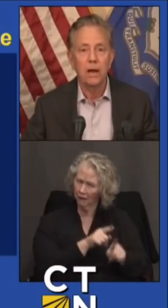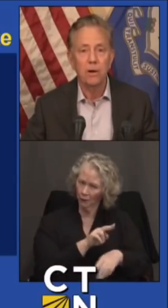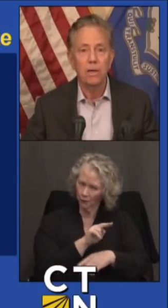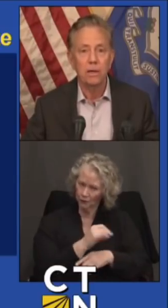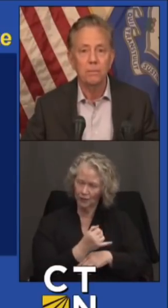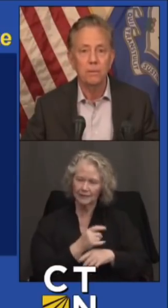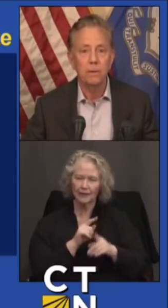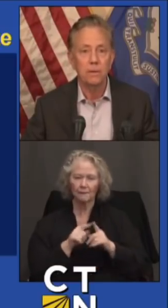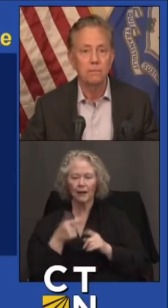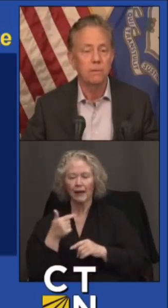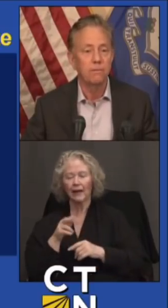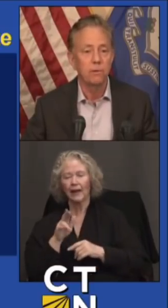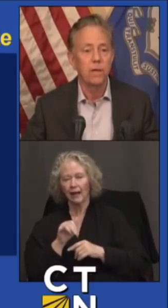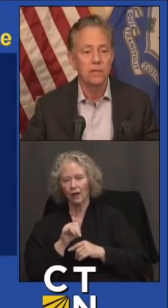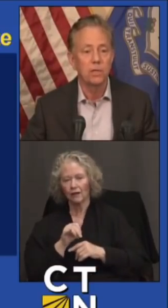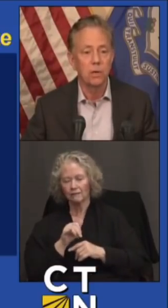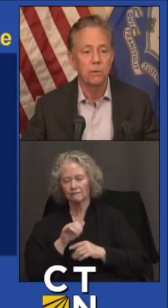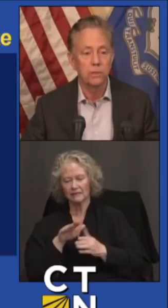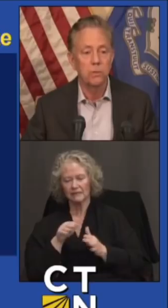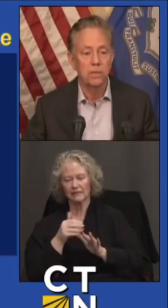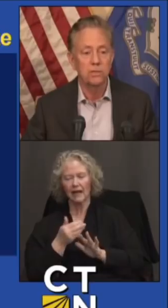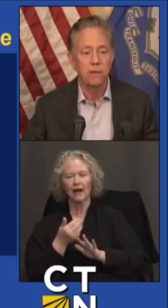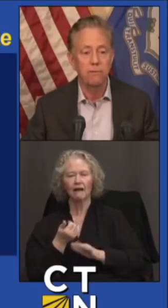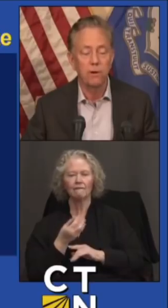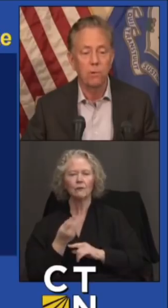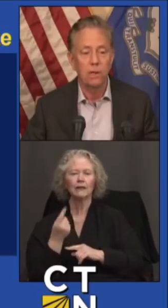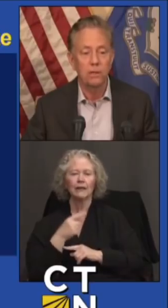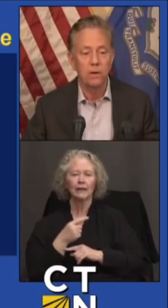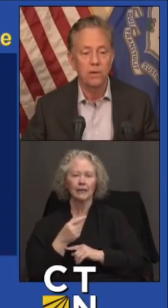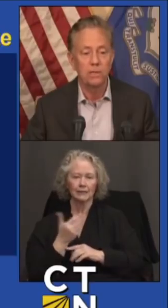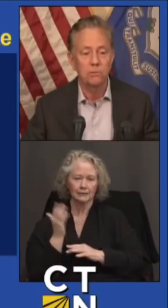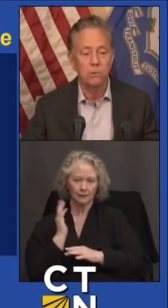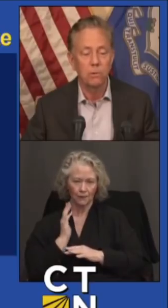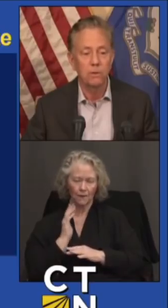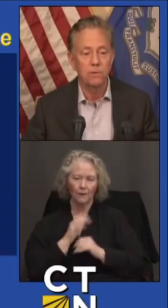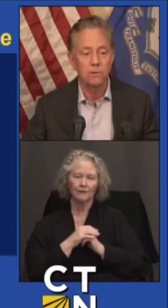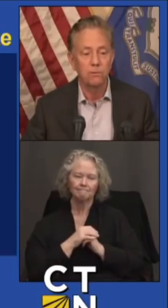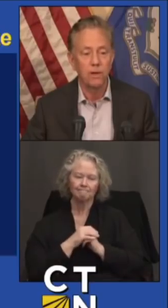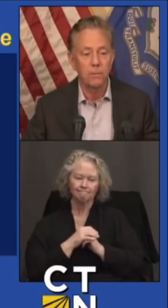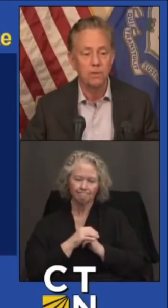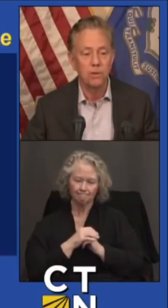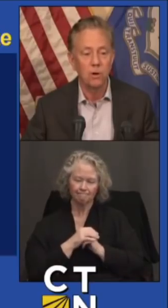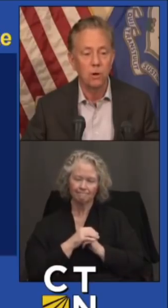lost Gary a few days ago. We just want to say farewell, and there he is with one